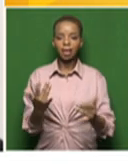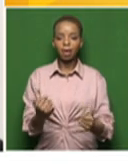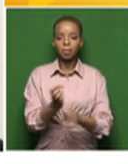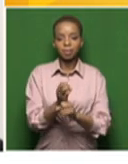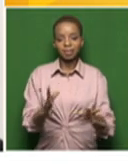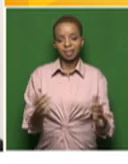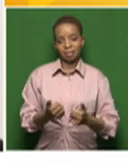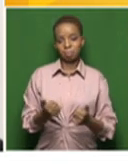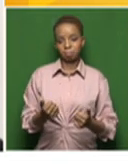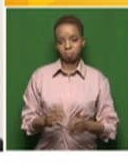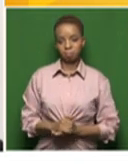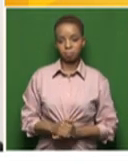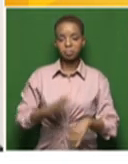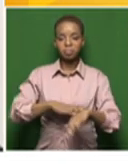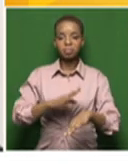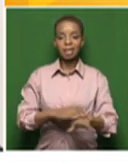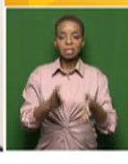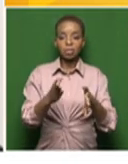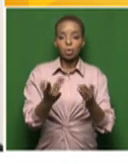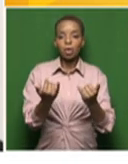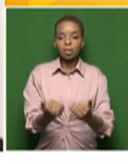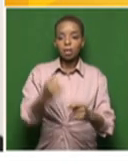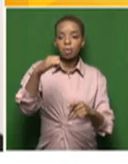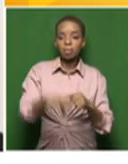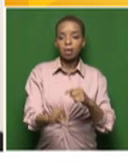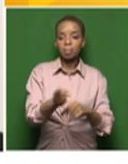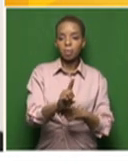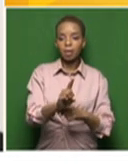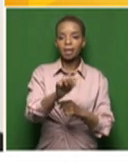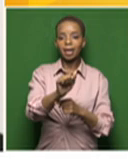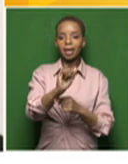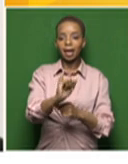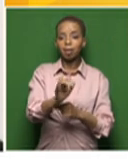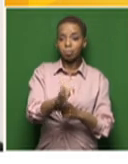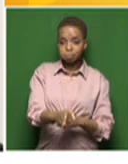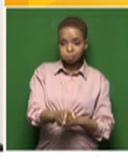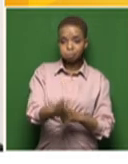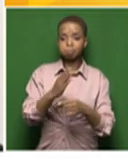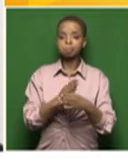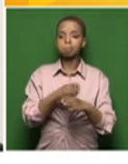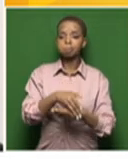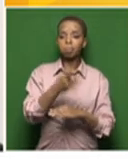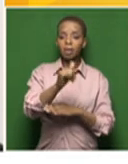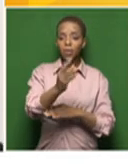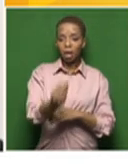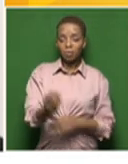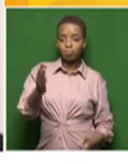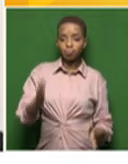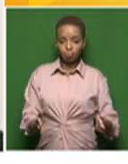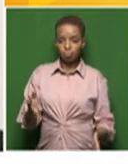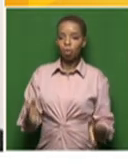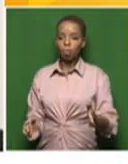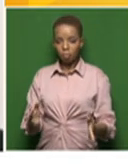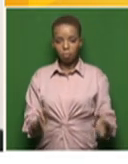the impact that an AI could have had in a lot of industries. You know, if you had robotics doing a lot of the work in your